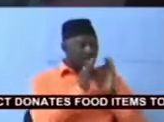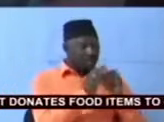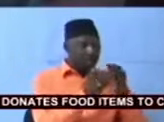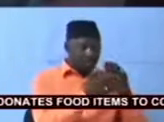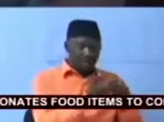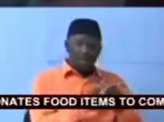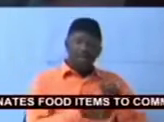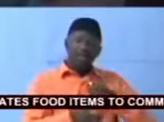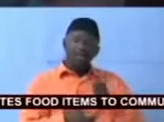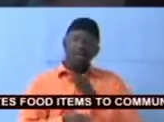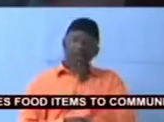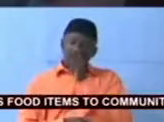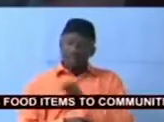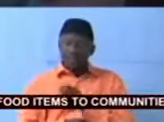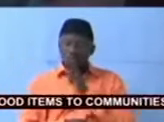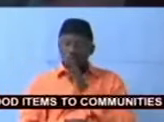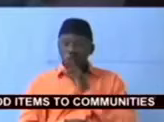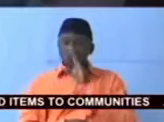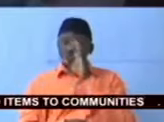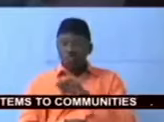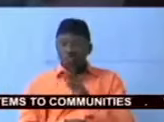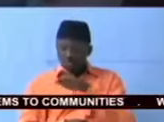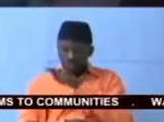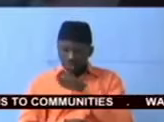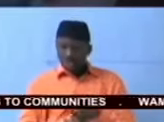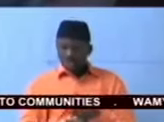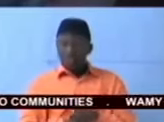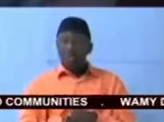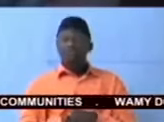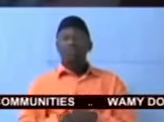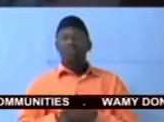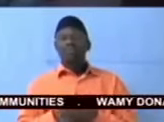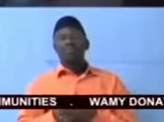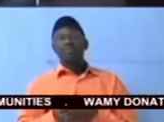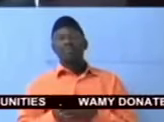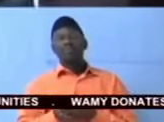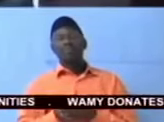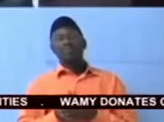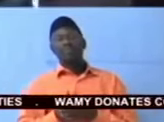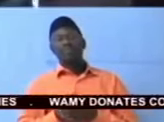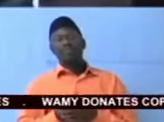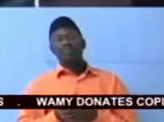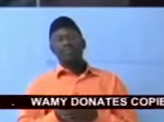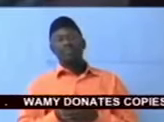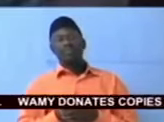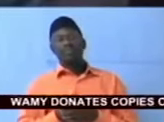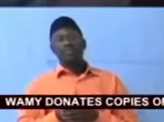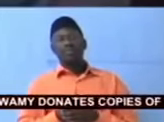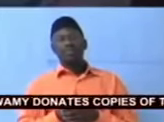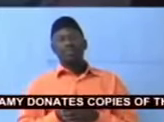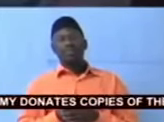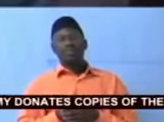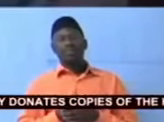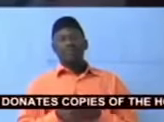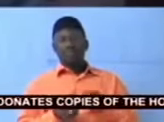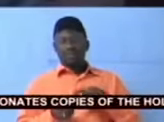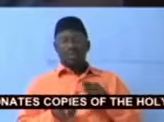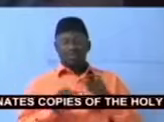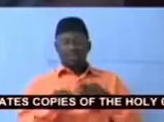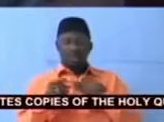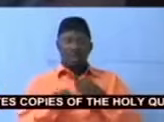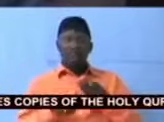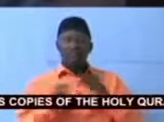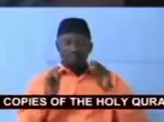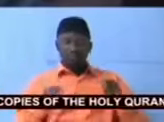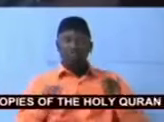sekk moy kenn ki nga xamné mo fa téwal IGP bi ak ki nga xamné ni mo ton taxawal kiñ tuumal that the matter will be adjourned to the following day for